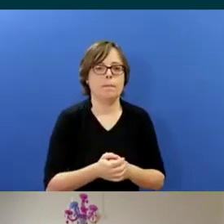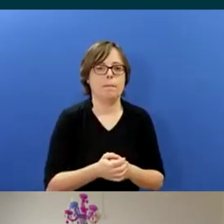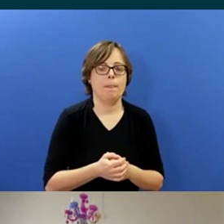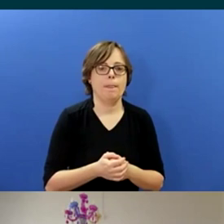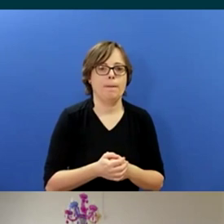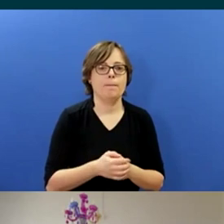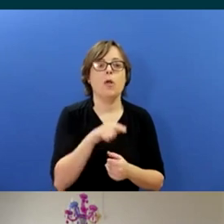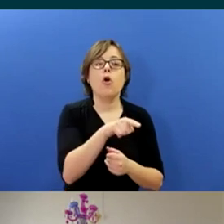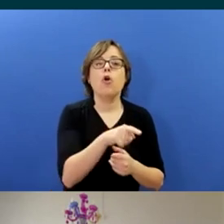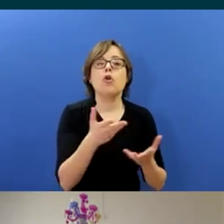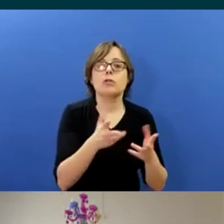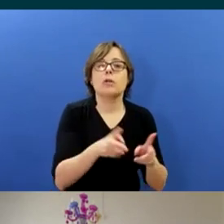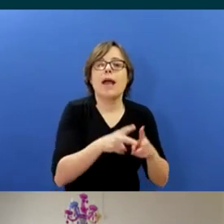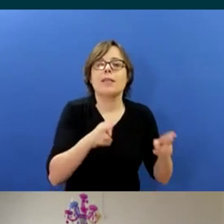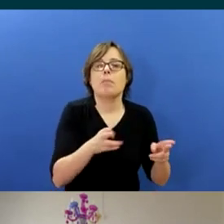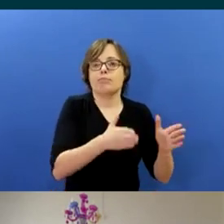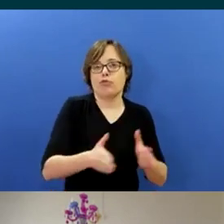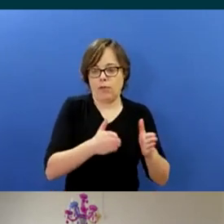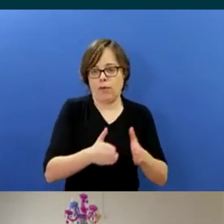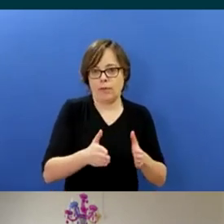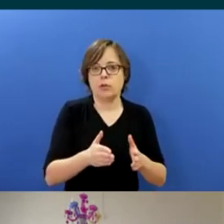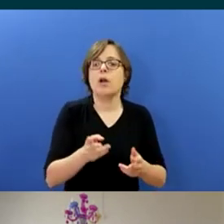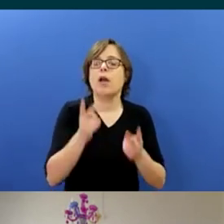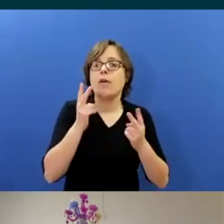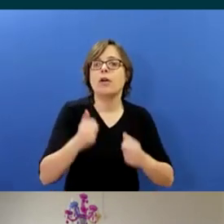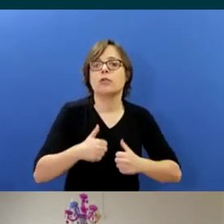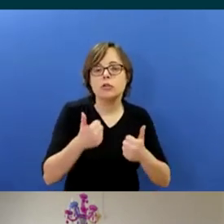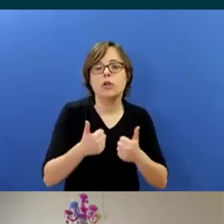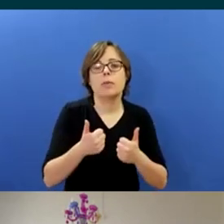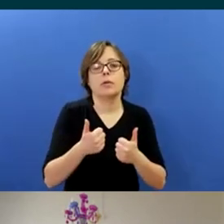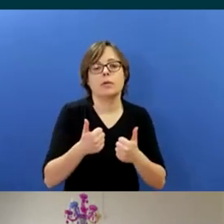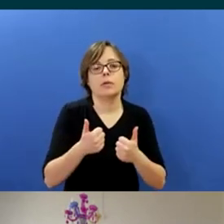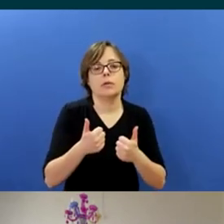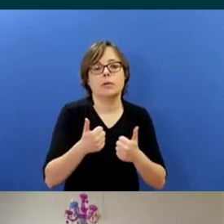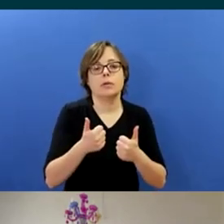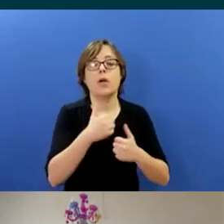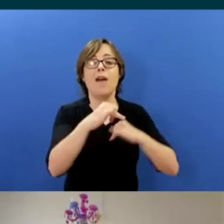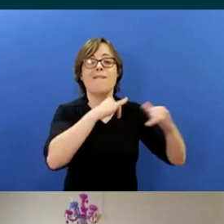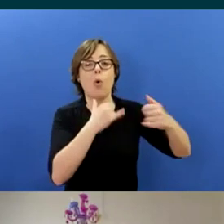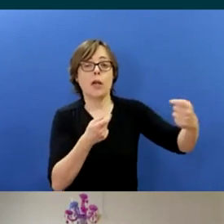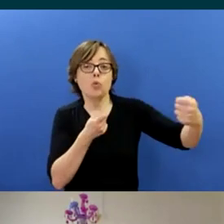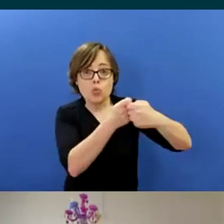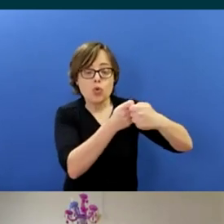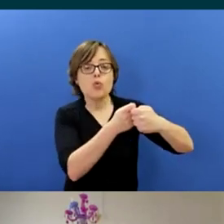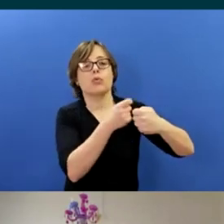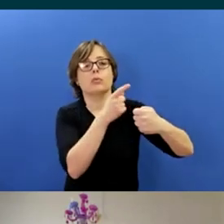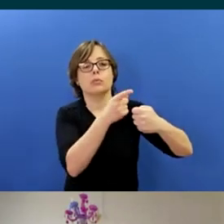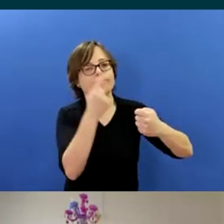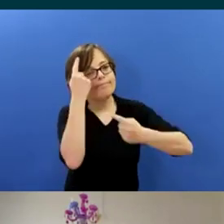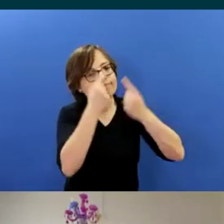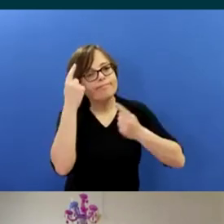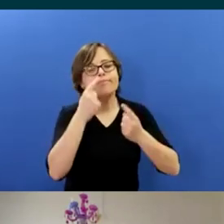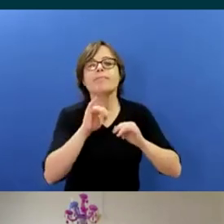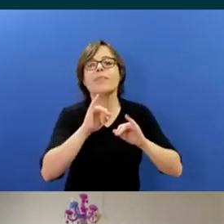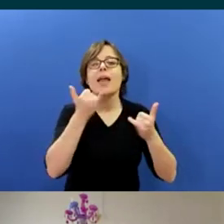It is important to decide with the authorities what will be done with the recommendations. We have to decide it from the very beginning